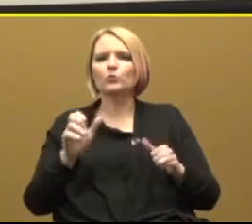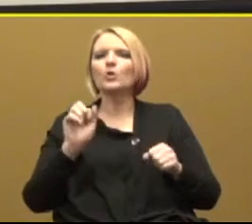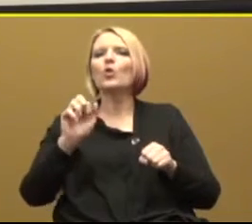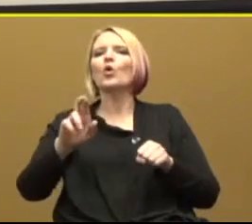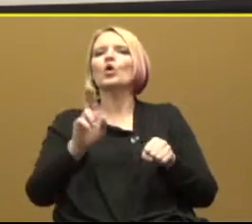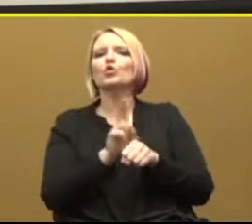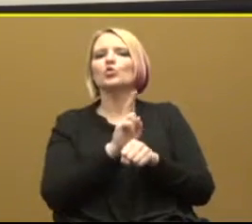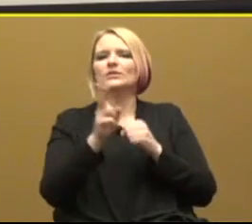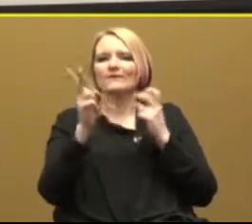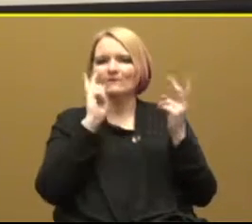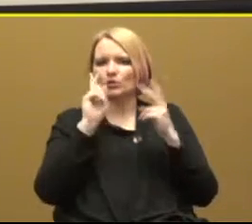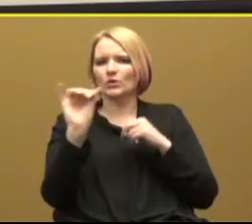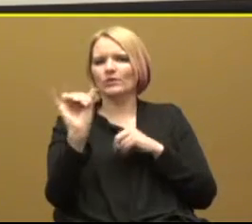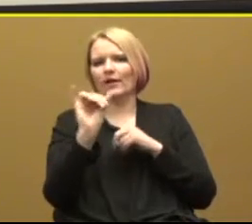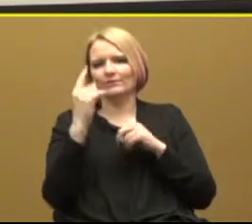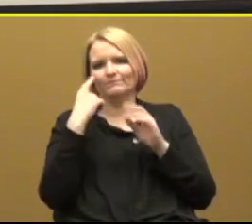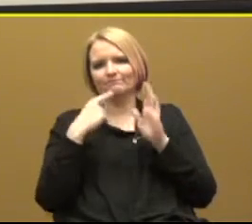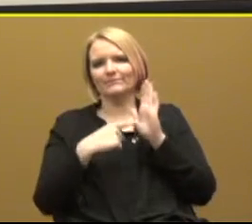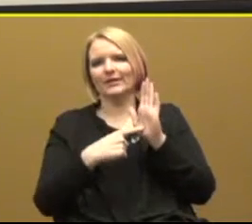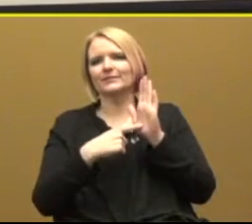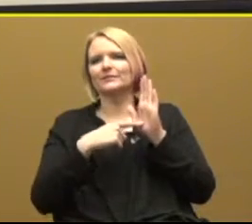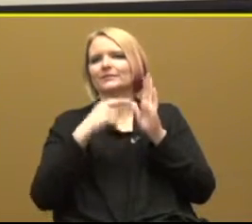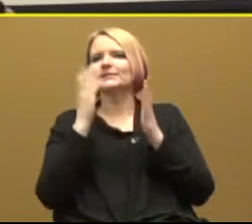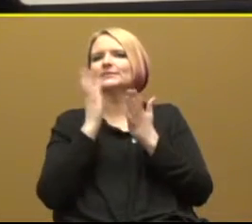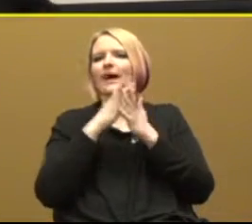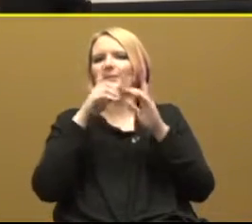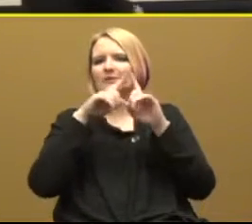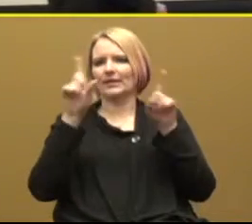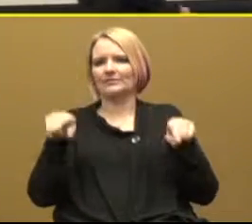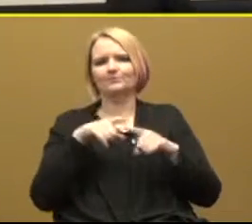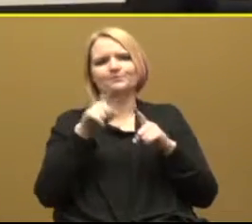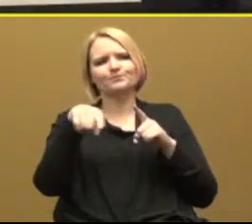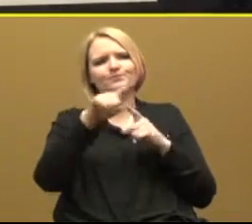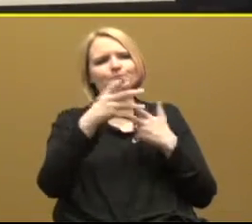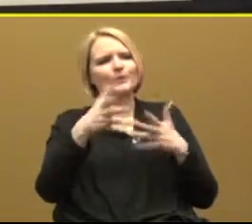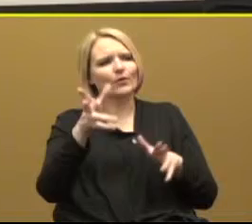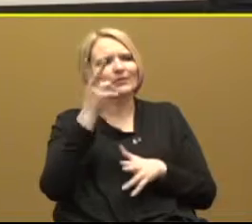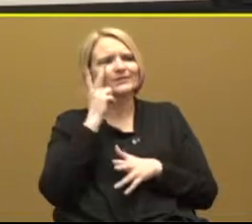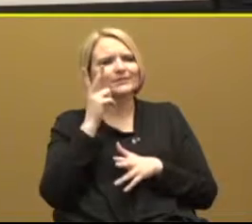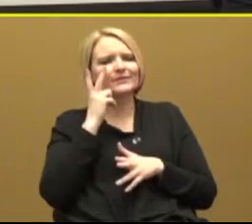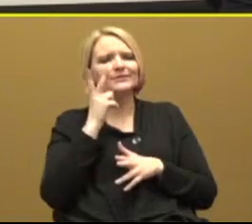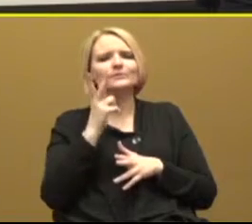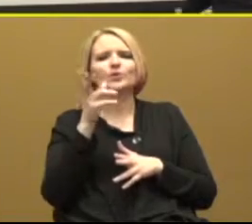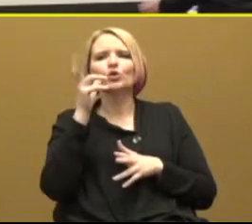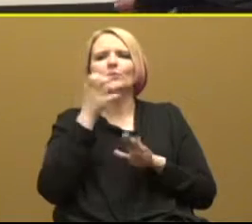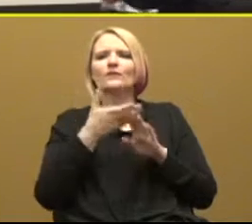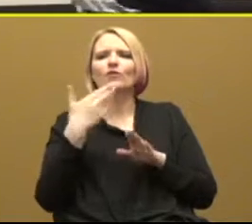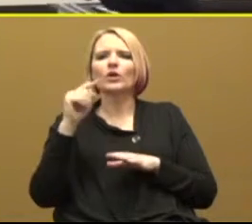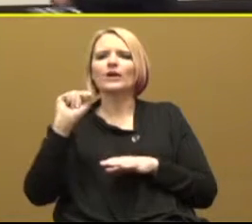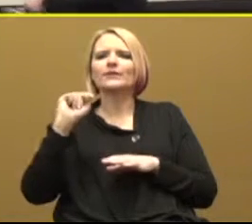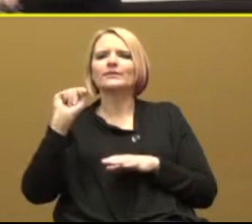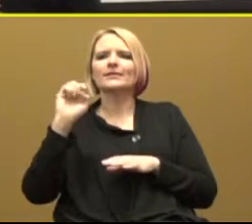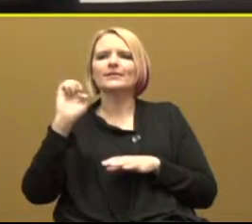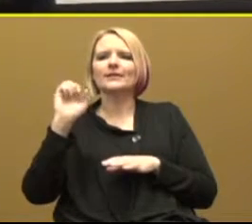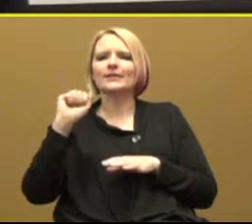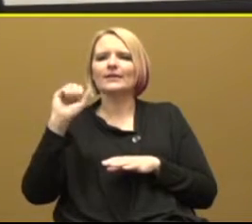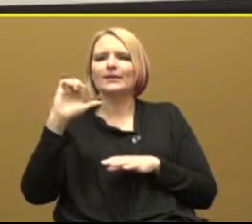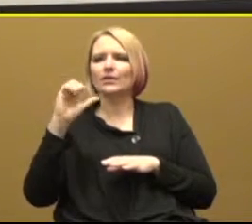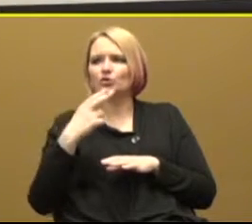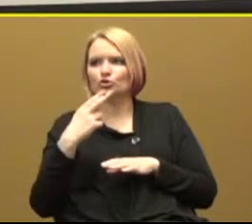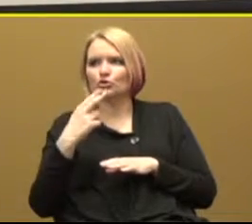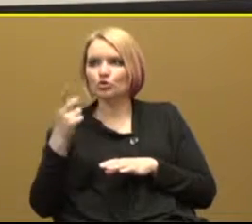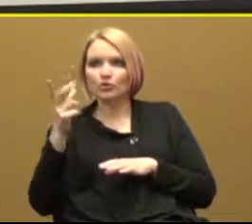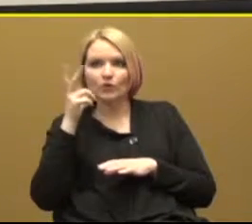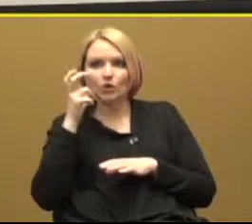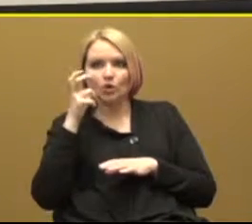like the stop sign. You all have probably seen or heard of TEACH,